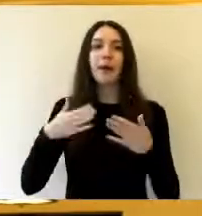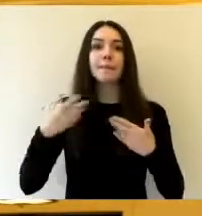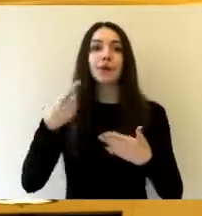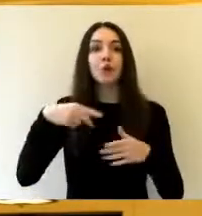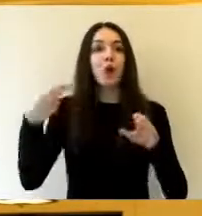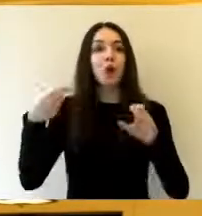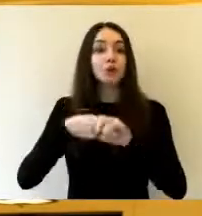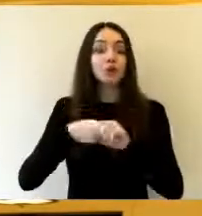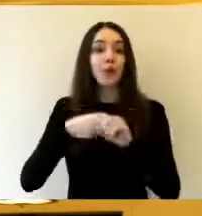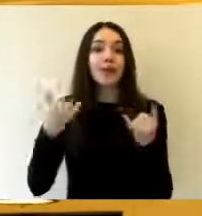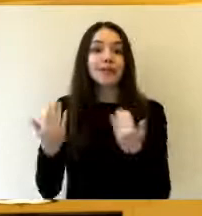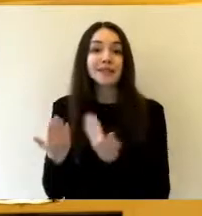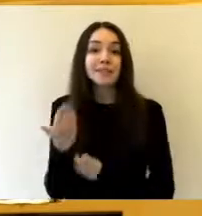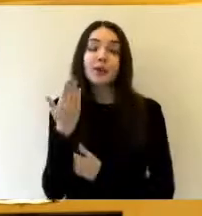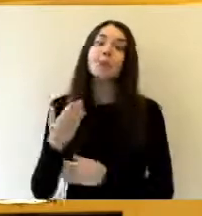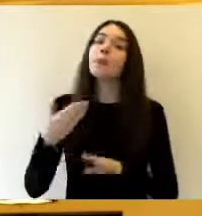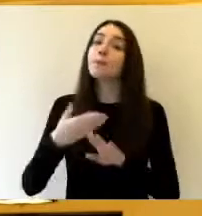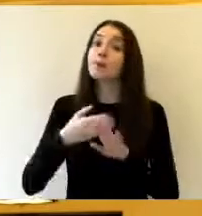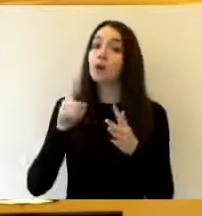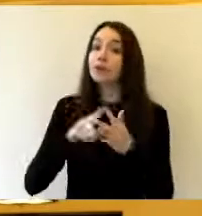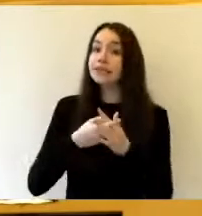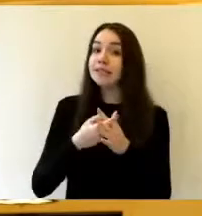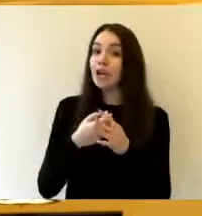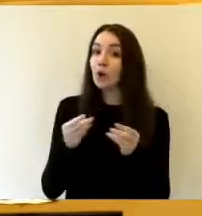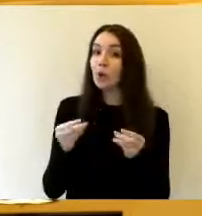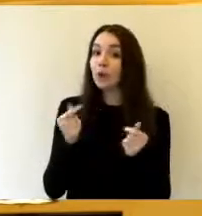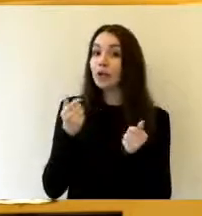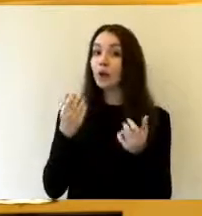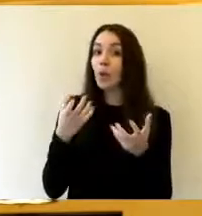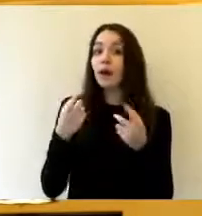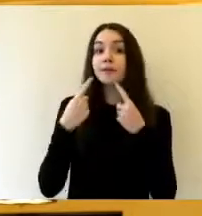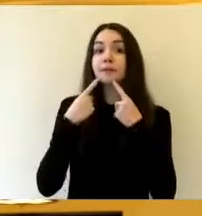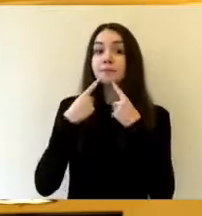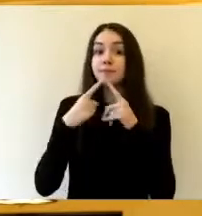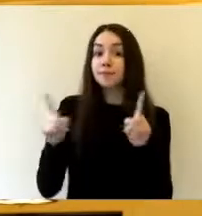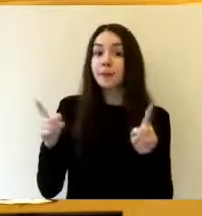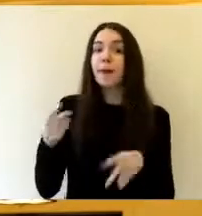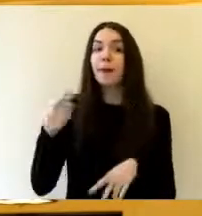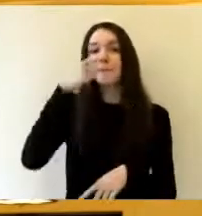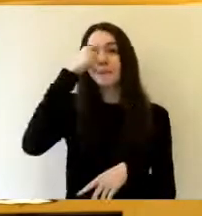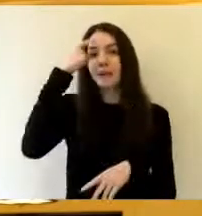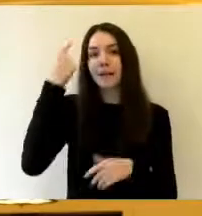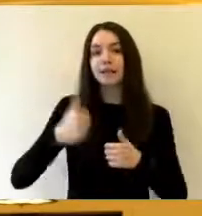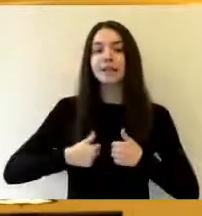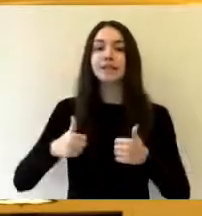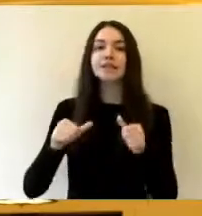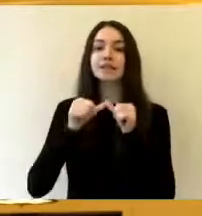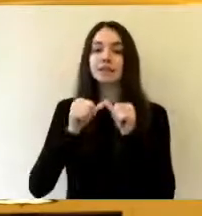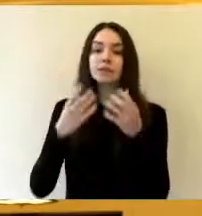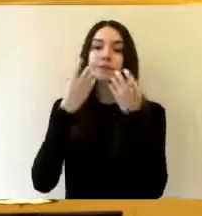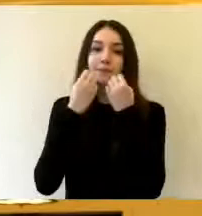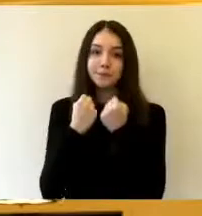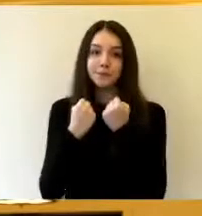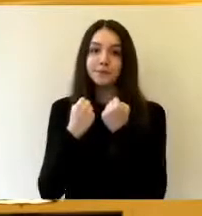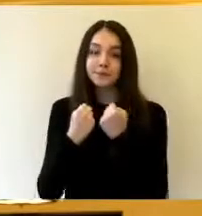morning. Before we get started though, real quick, want to say again that Black Lives continue to matter.